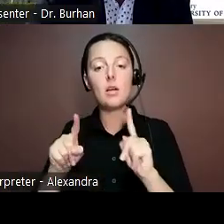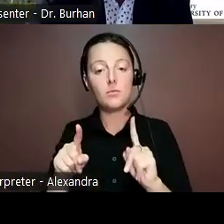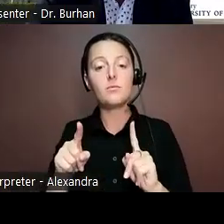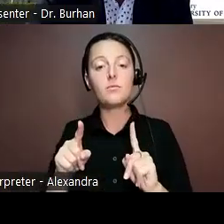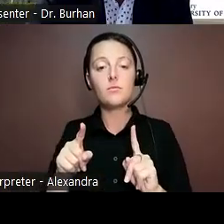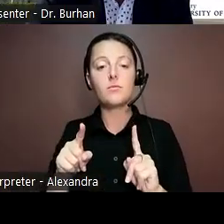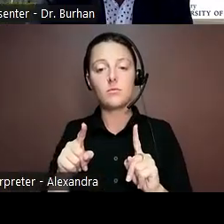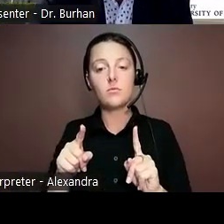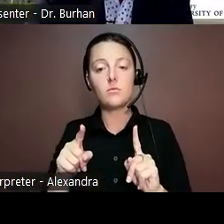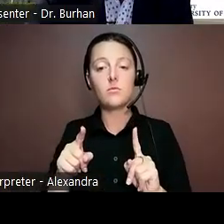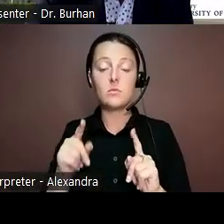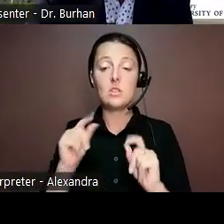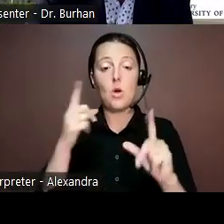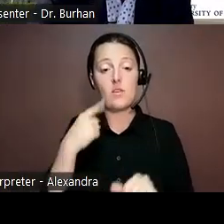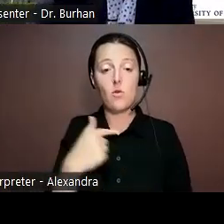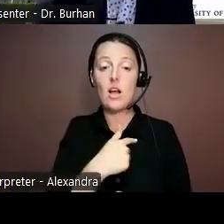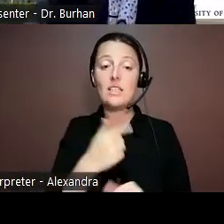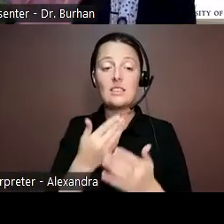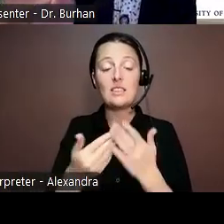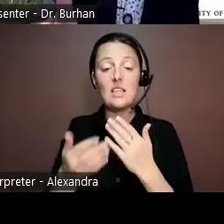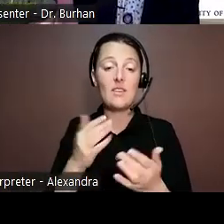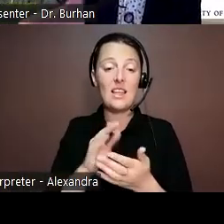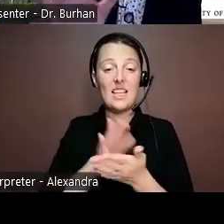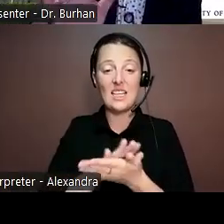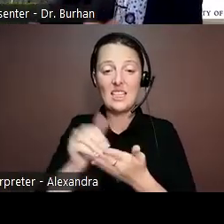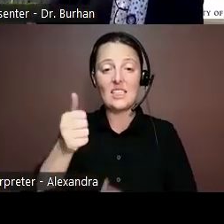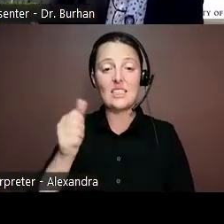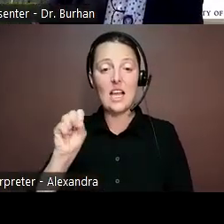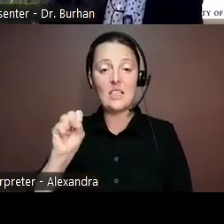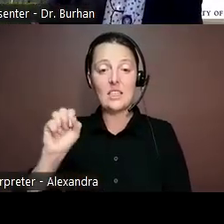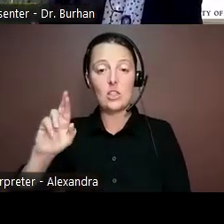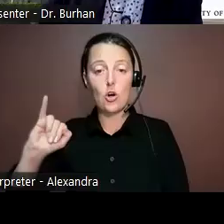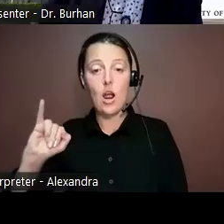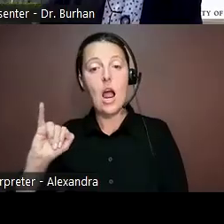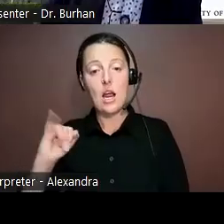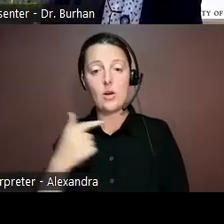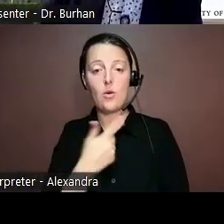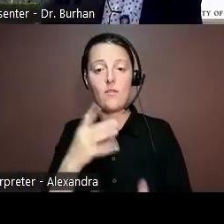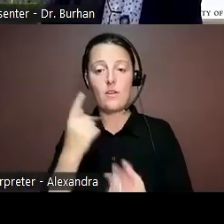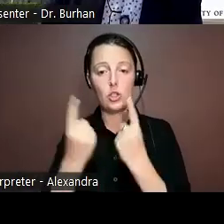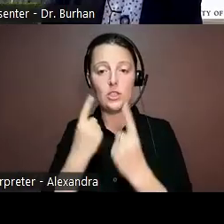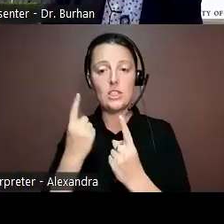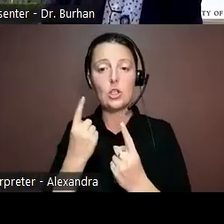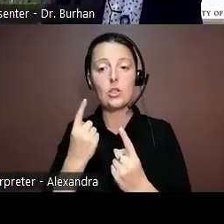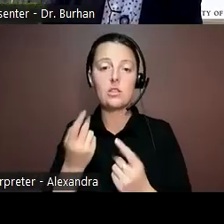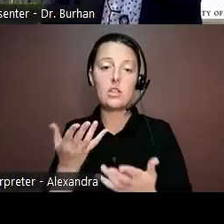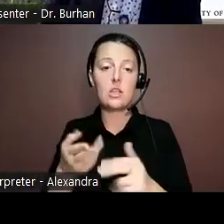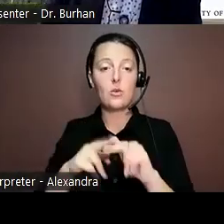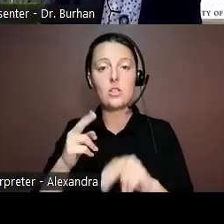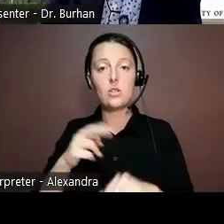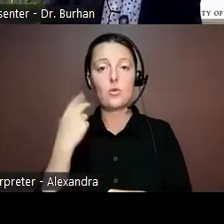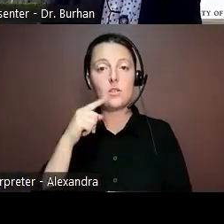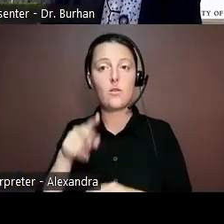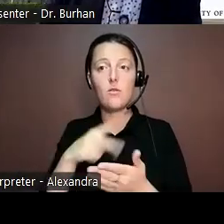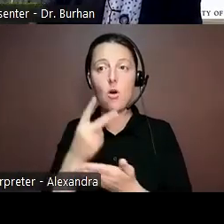considered increased the risk of fall. But it's in this population, just to be clear. We're not talking about depression, late life, or